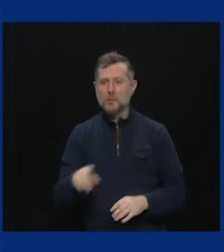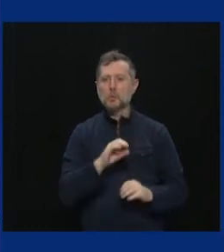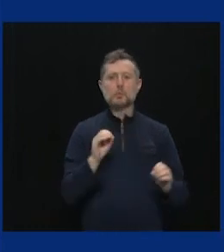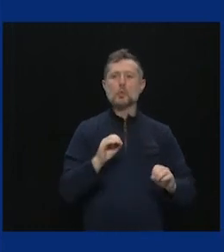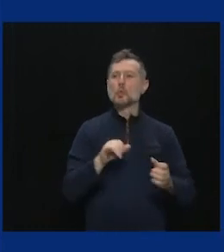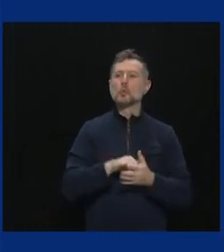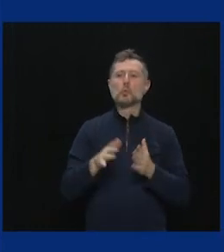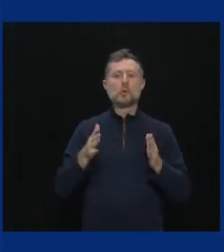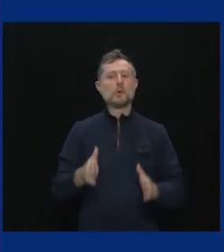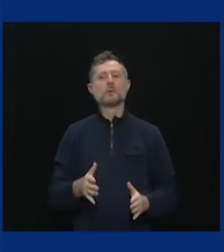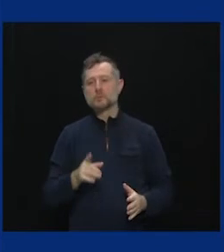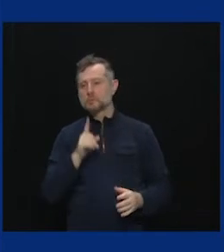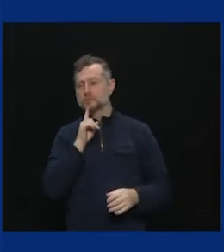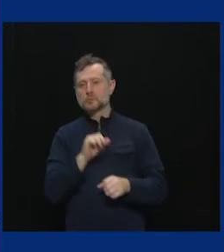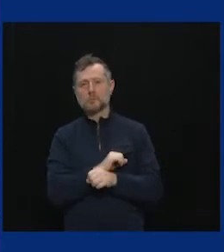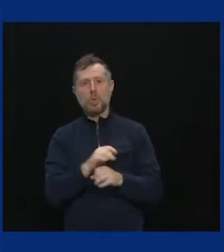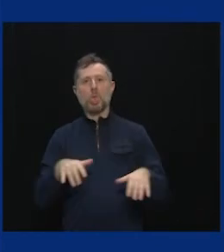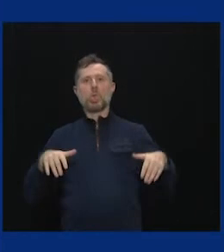through the cracks anymore.